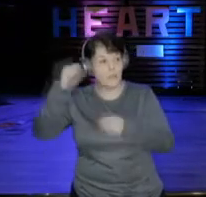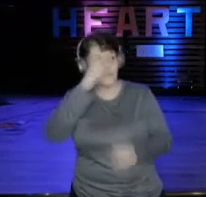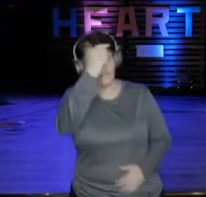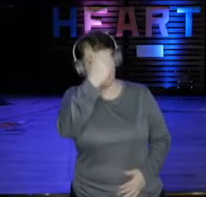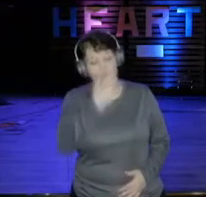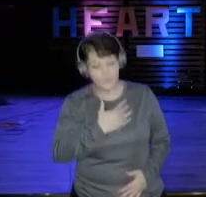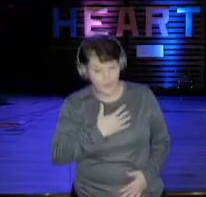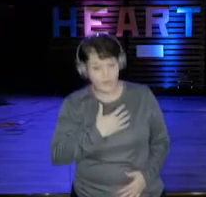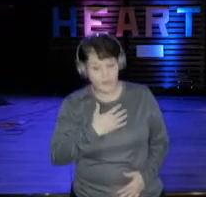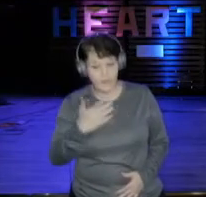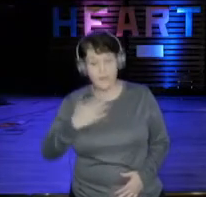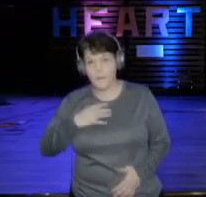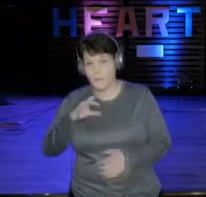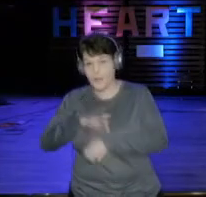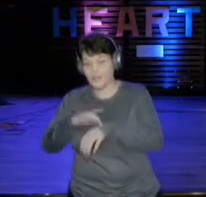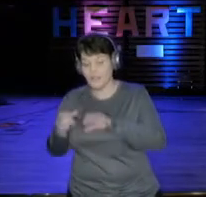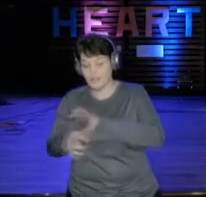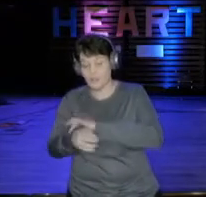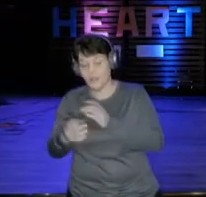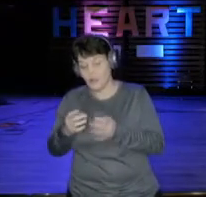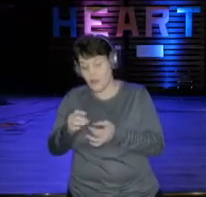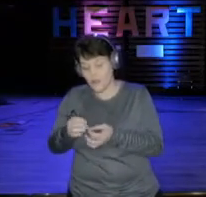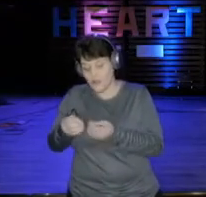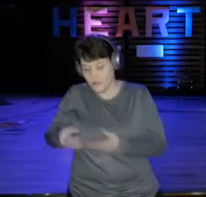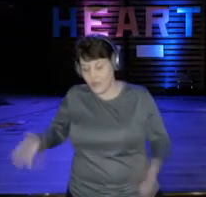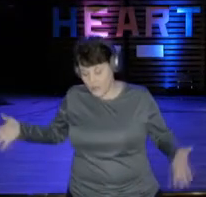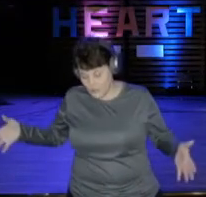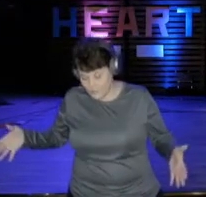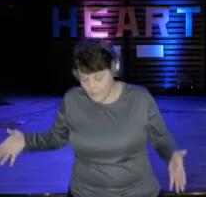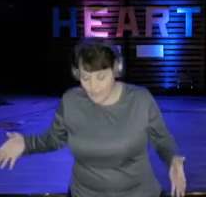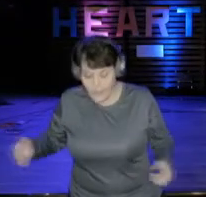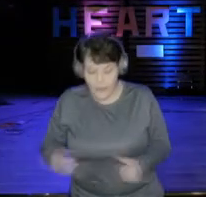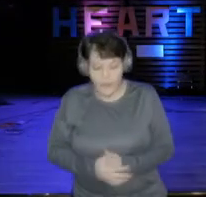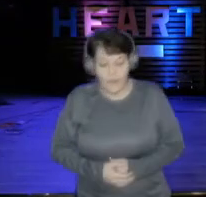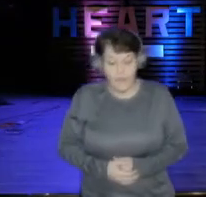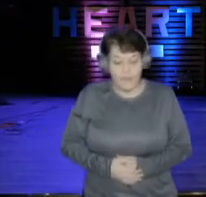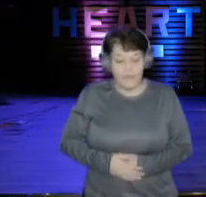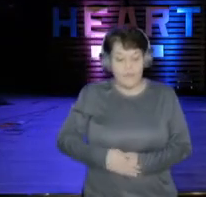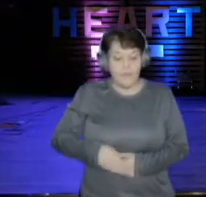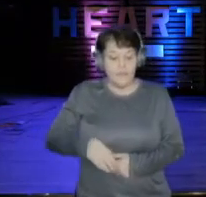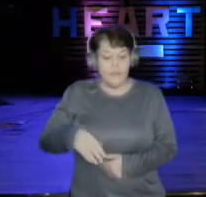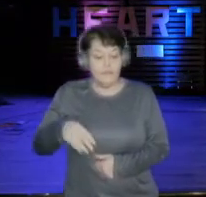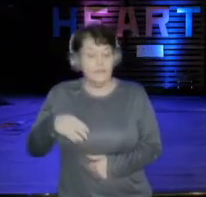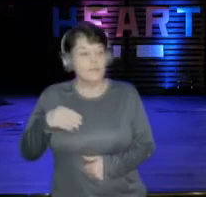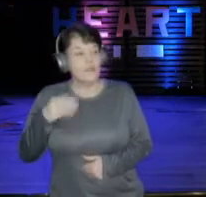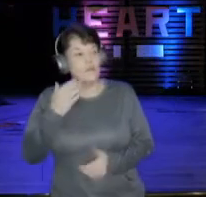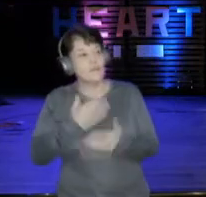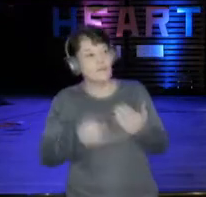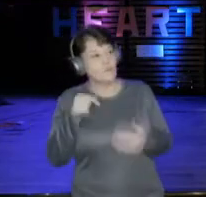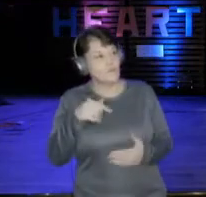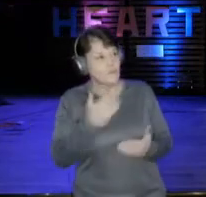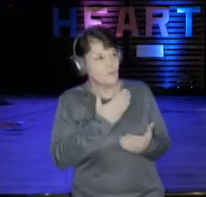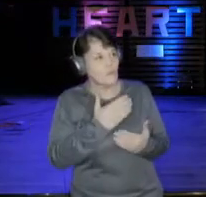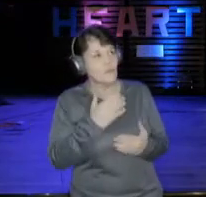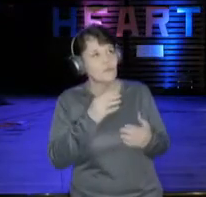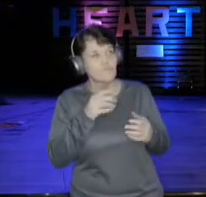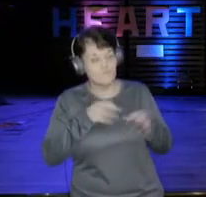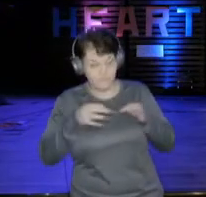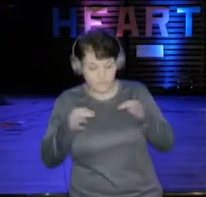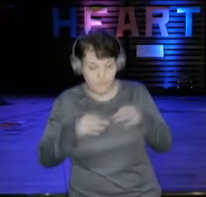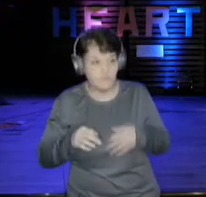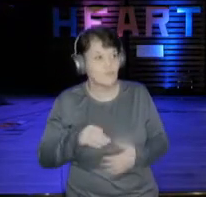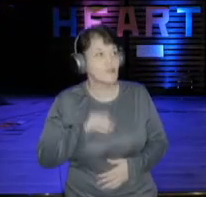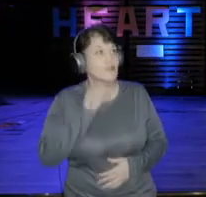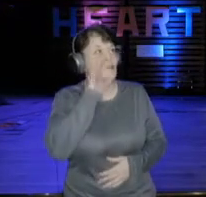chains are gone. I've been set free. My God, my Savior, has ransomed me. And